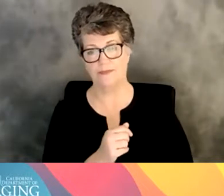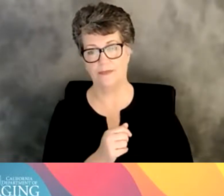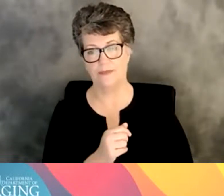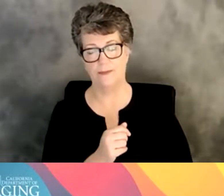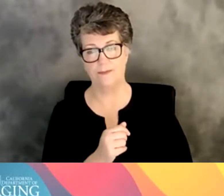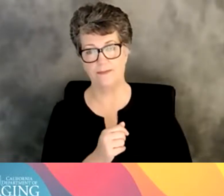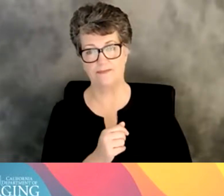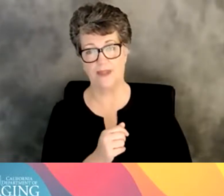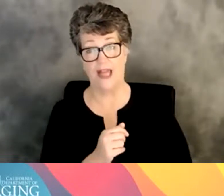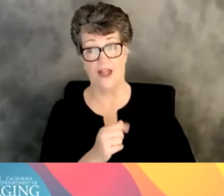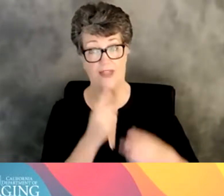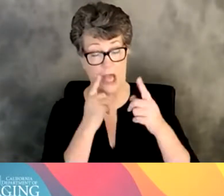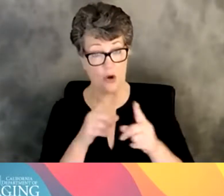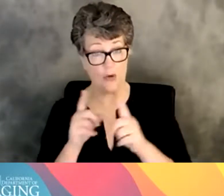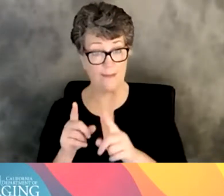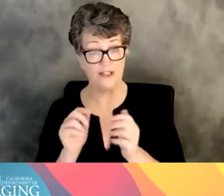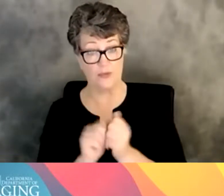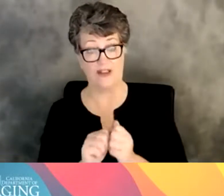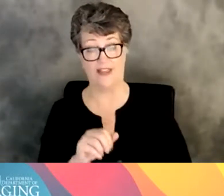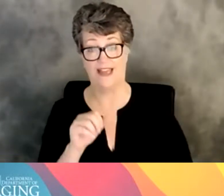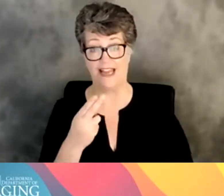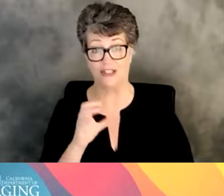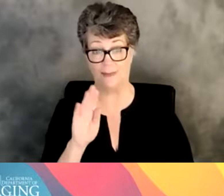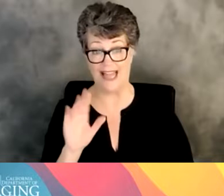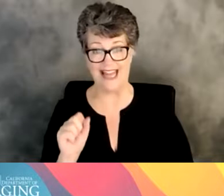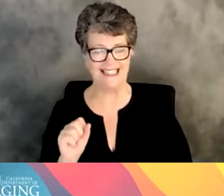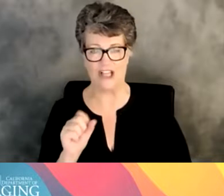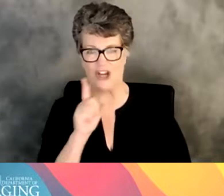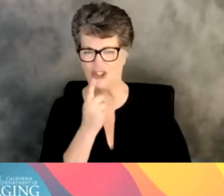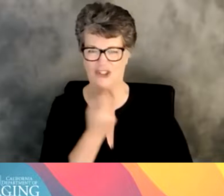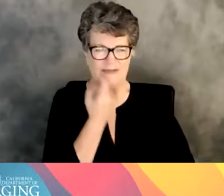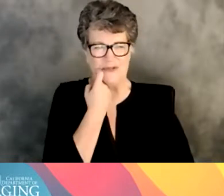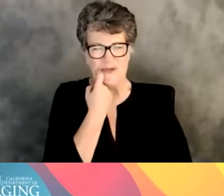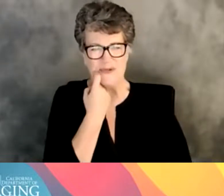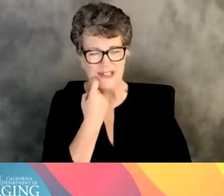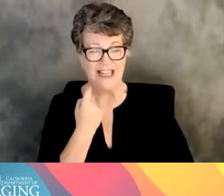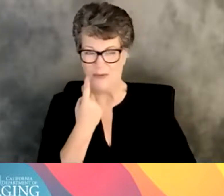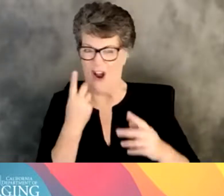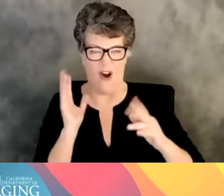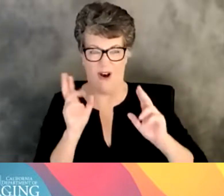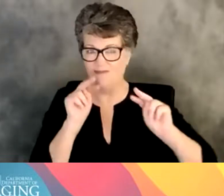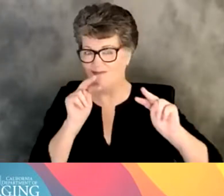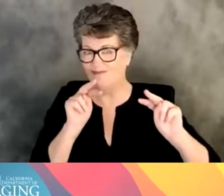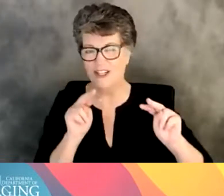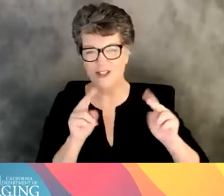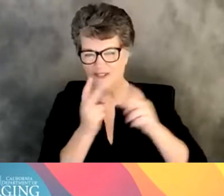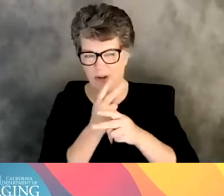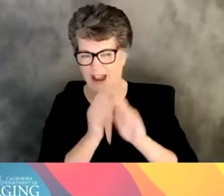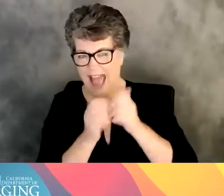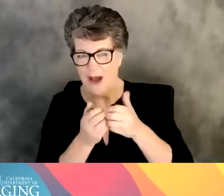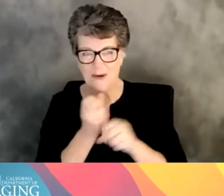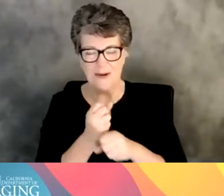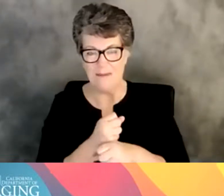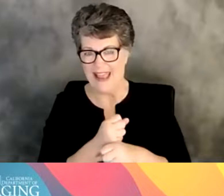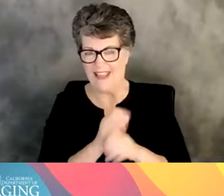The agreements on HCBS are hot off the presses, so we're all eagerly looking forward to figuring out how to make that